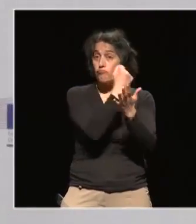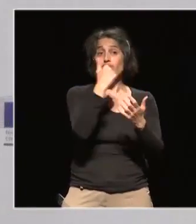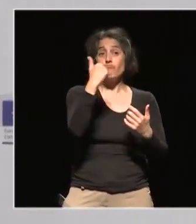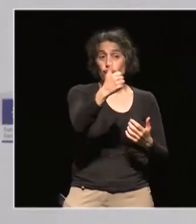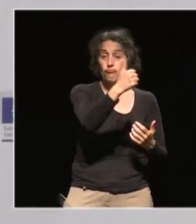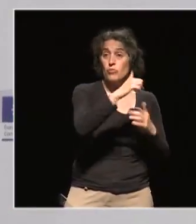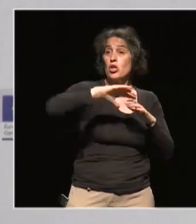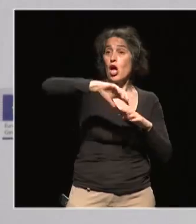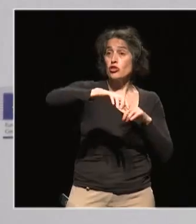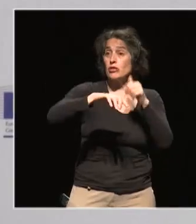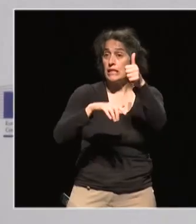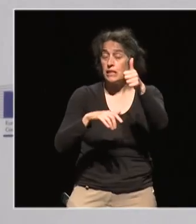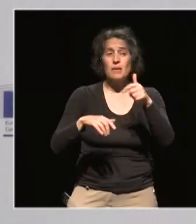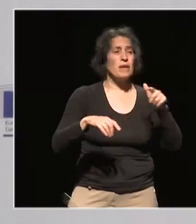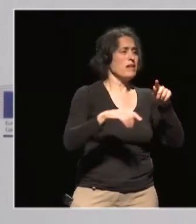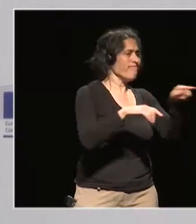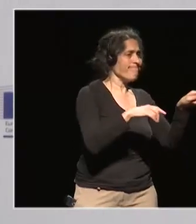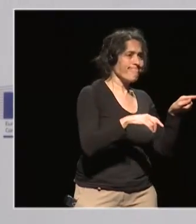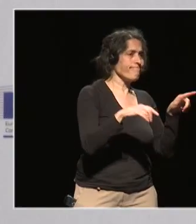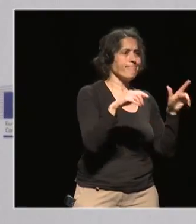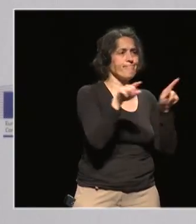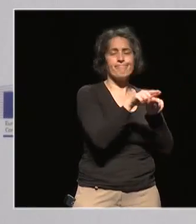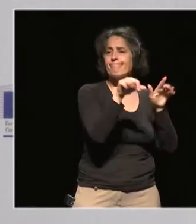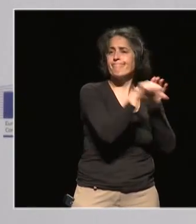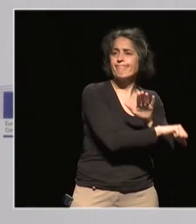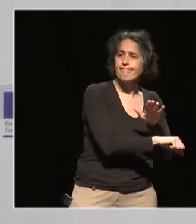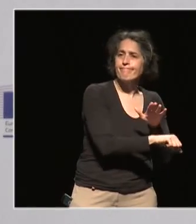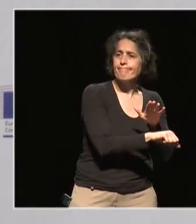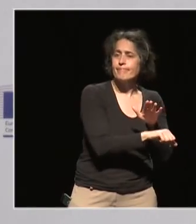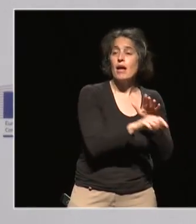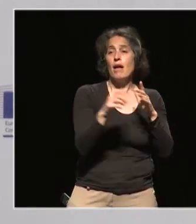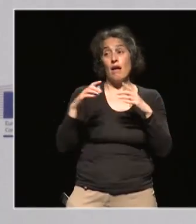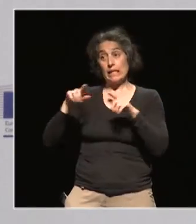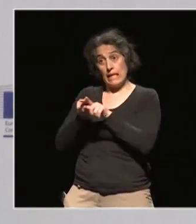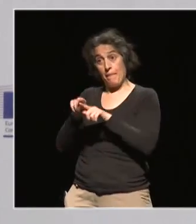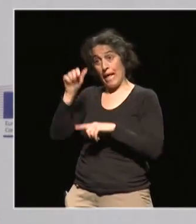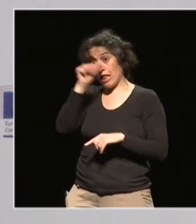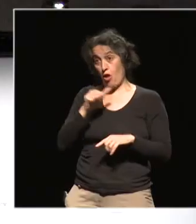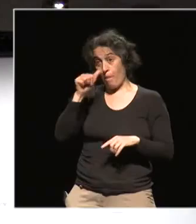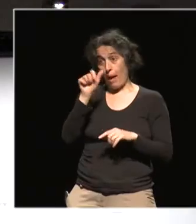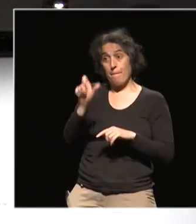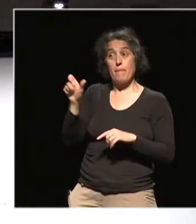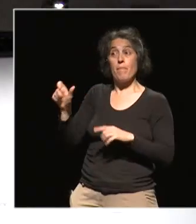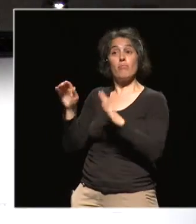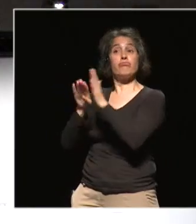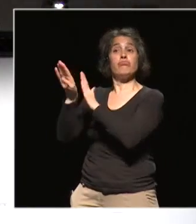is to compensate or persuade the losers. In Ethiopia, are there any losers? Well,